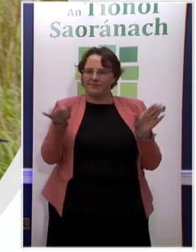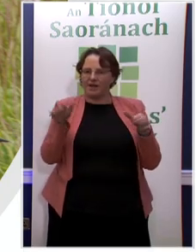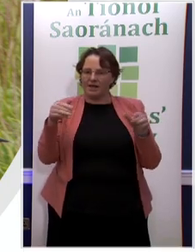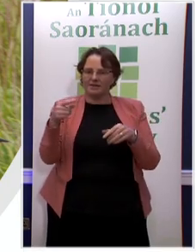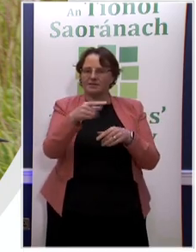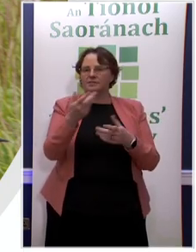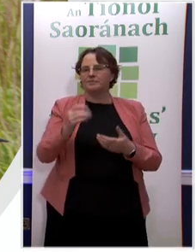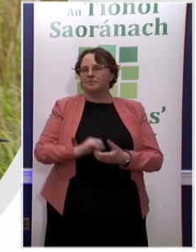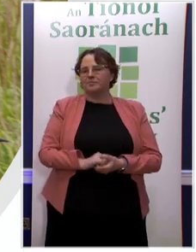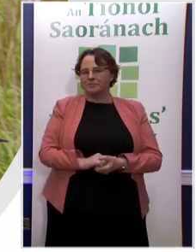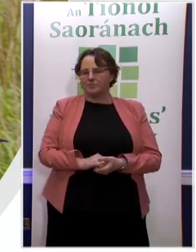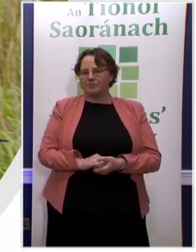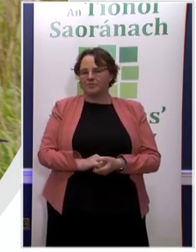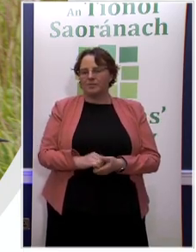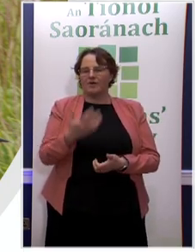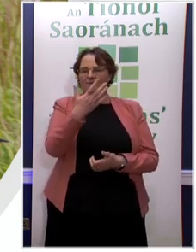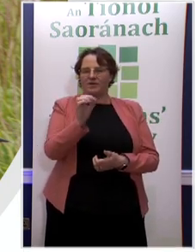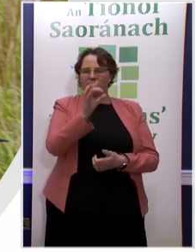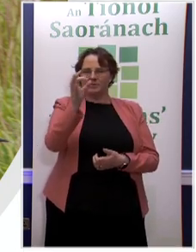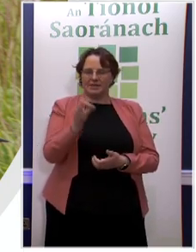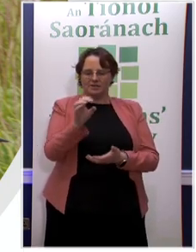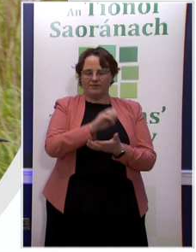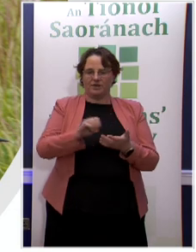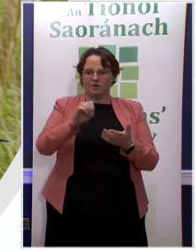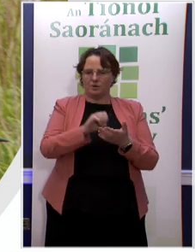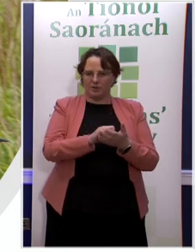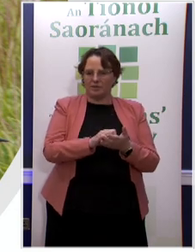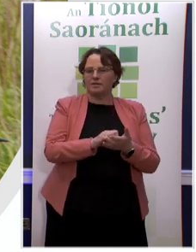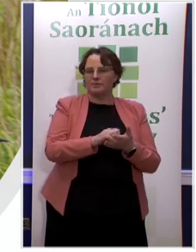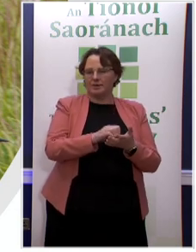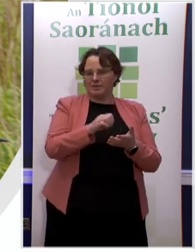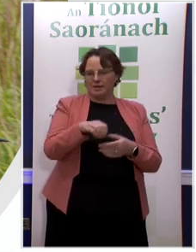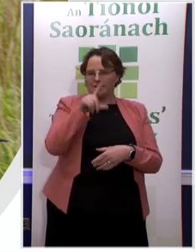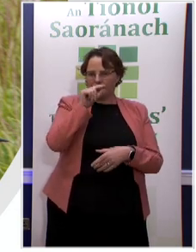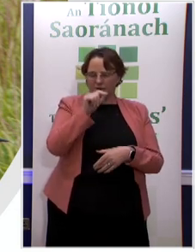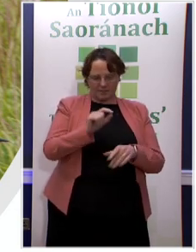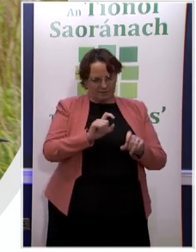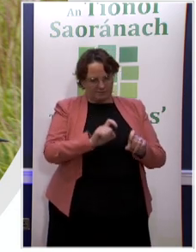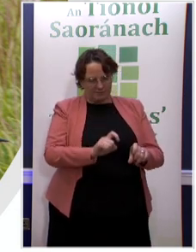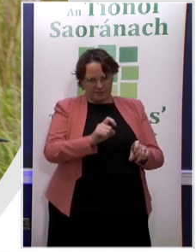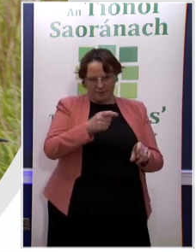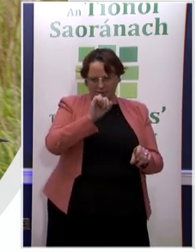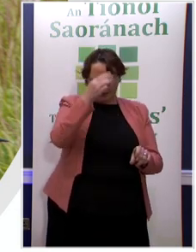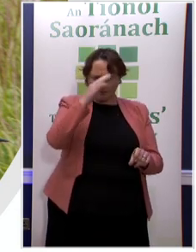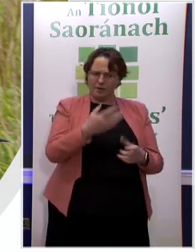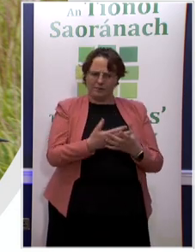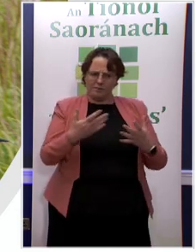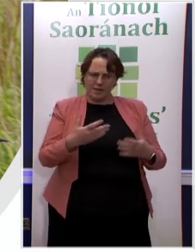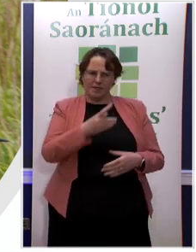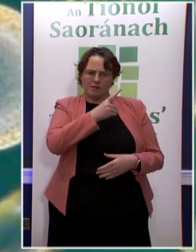Ireland hosts 50% of the European breeding population. So we have a particular duty of care for these, for